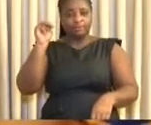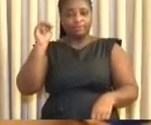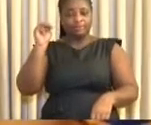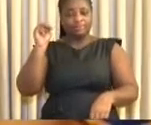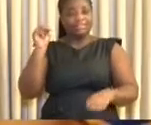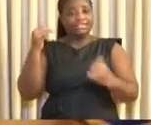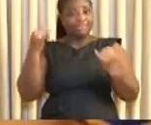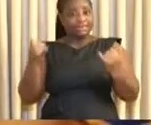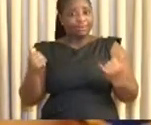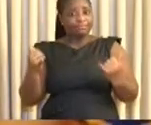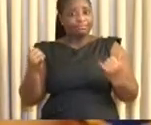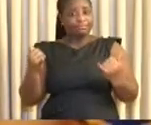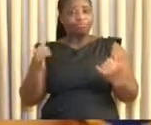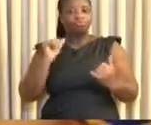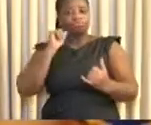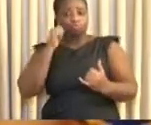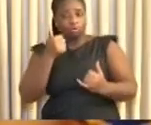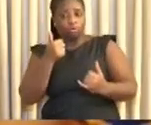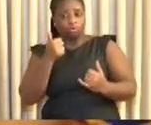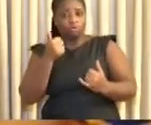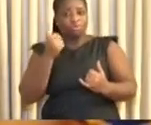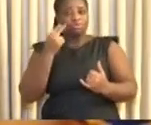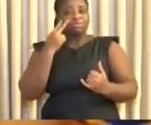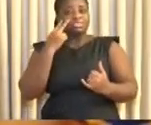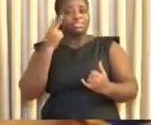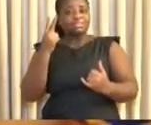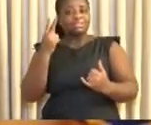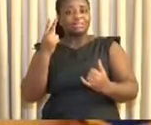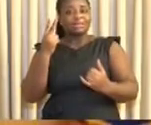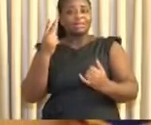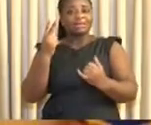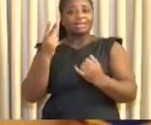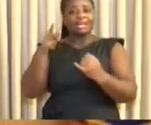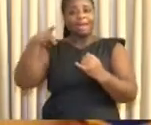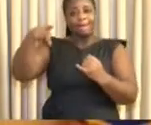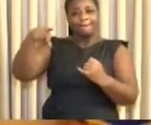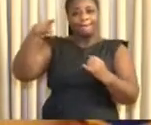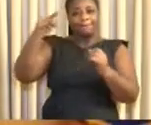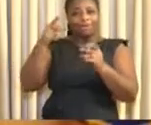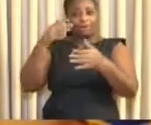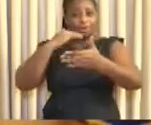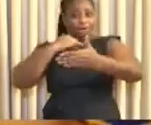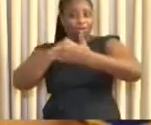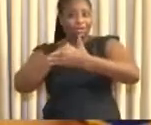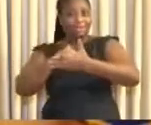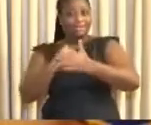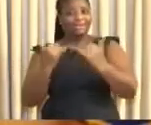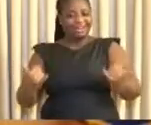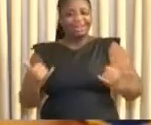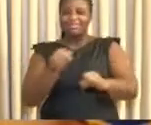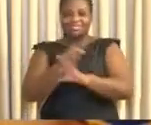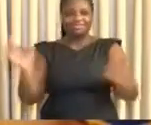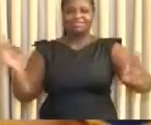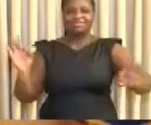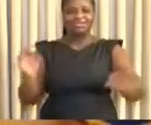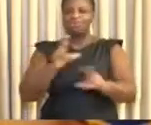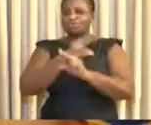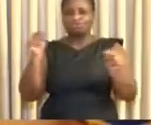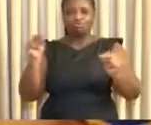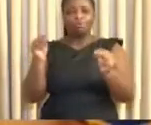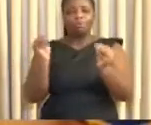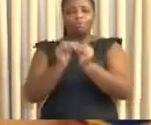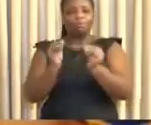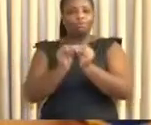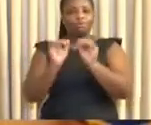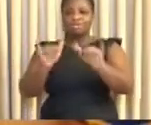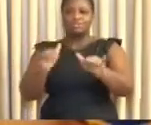in effect tomorrow will see the partial lockdown in Accra and Kumasi being lifted. I